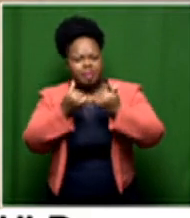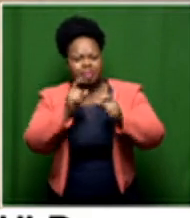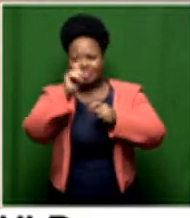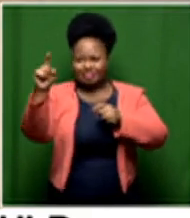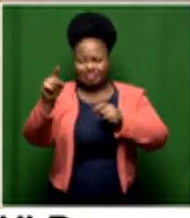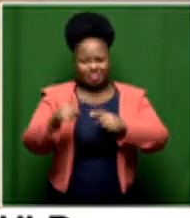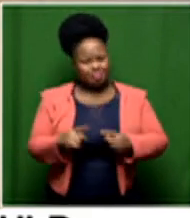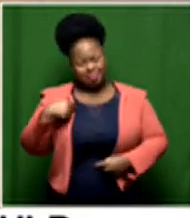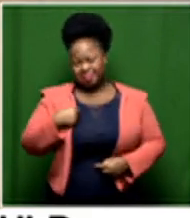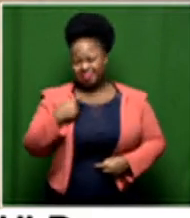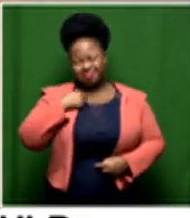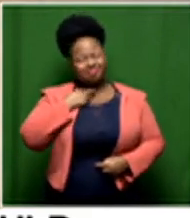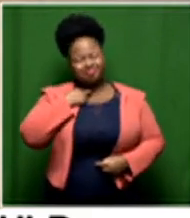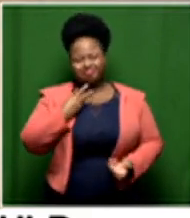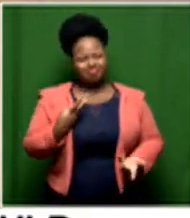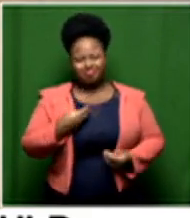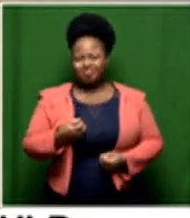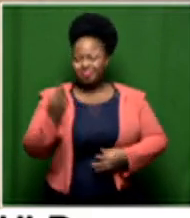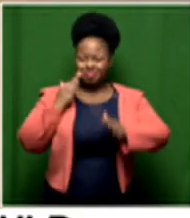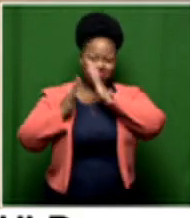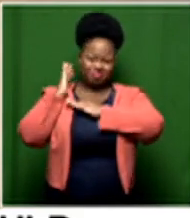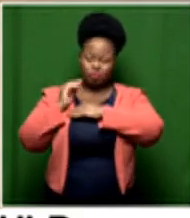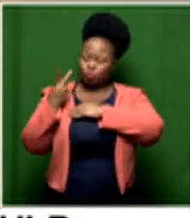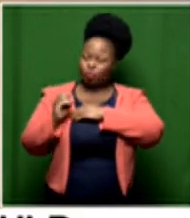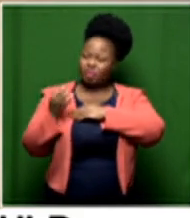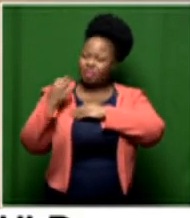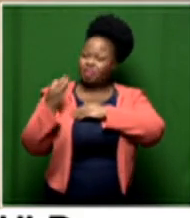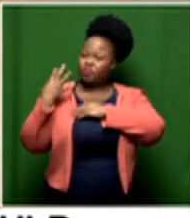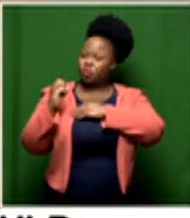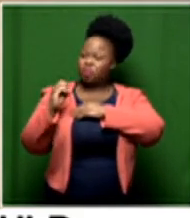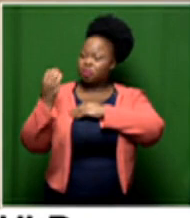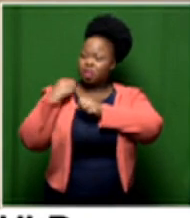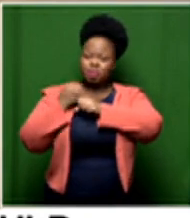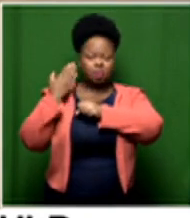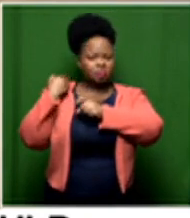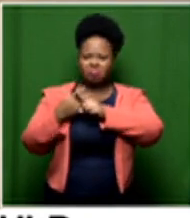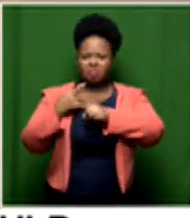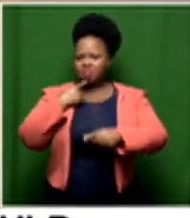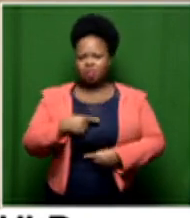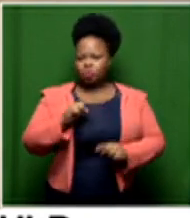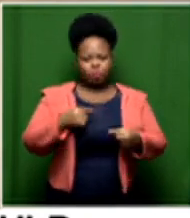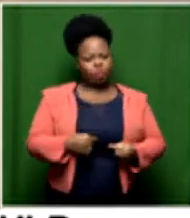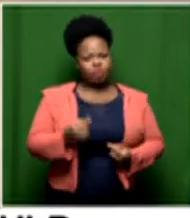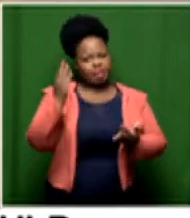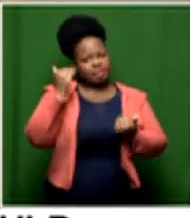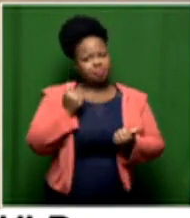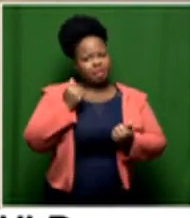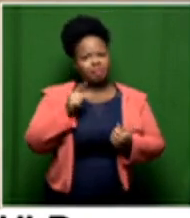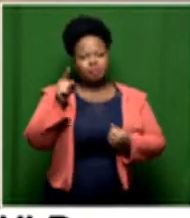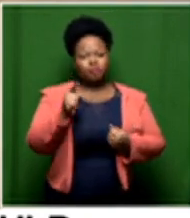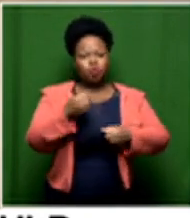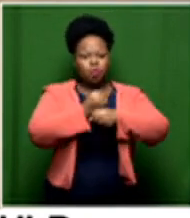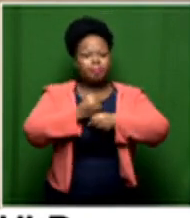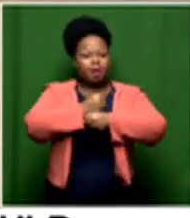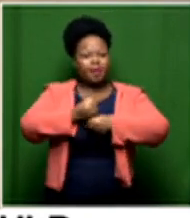I'm afraid that history in the last 20, 30, 40 years has told us, don't expect altruism from